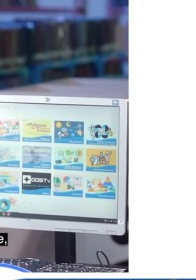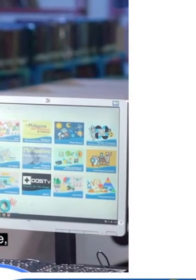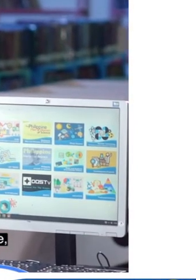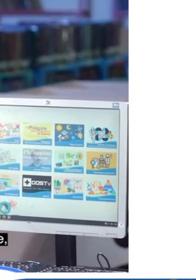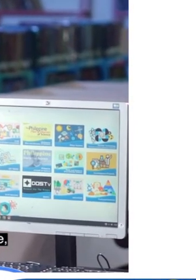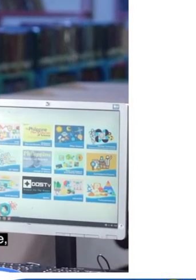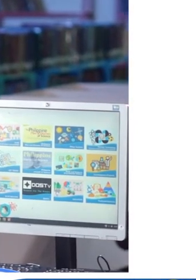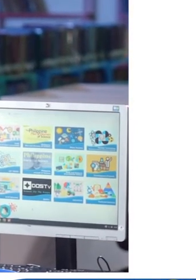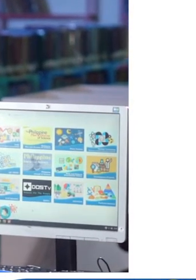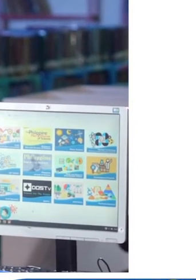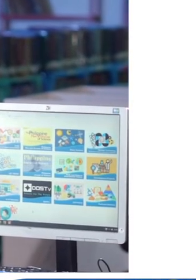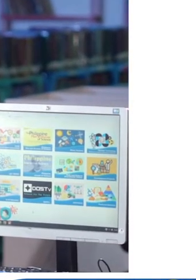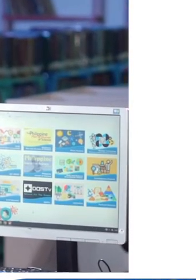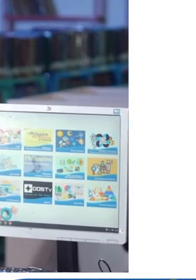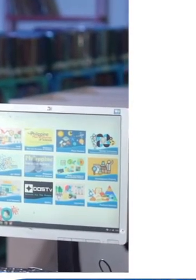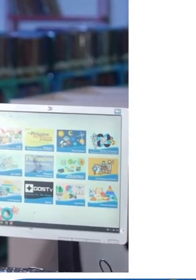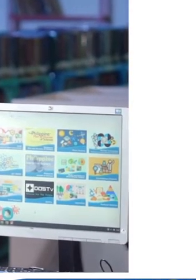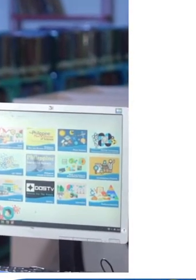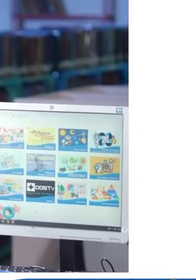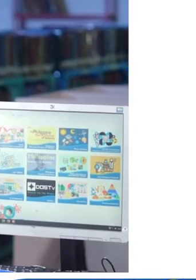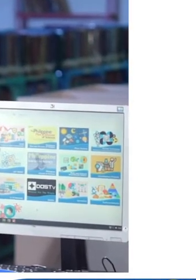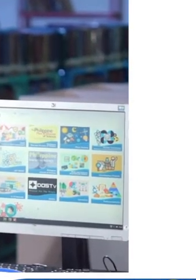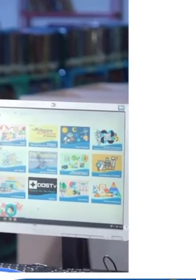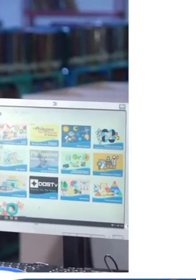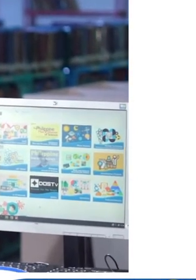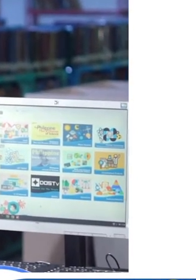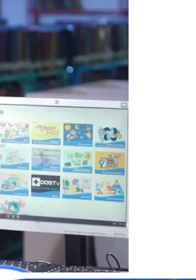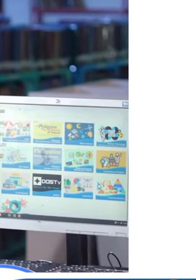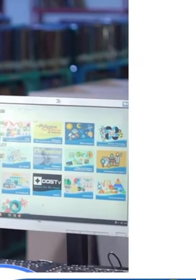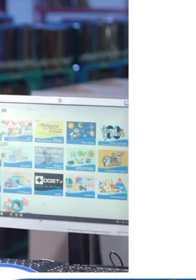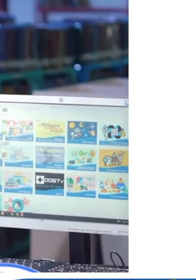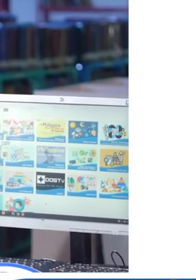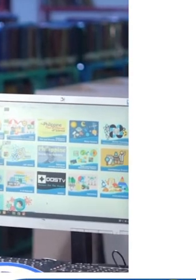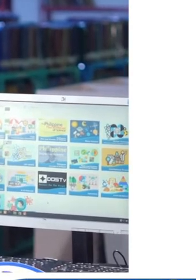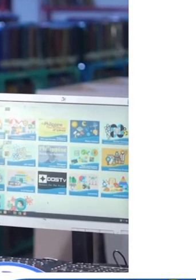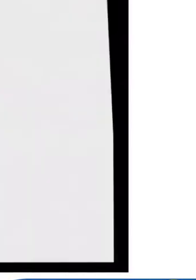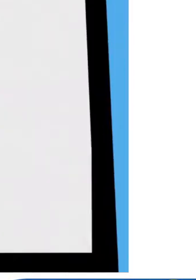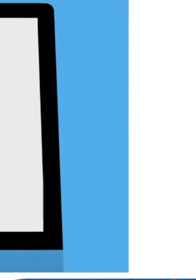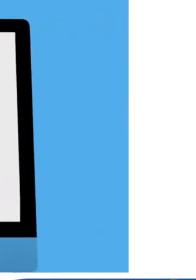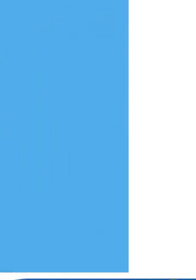our books there. That is our commitment.